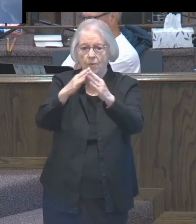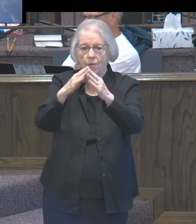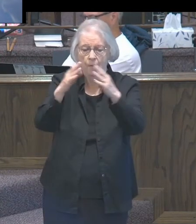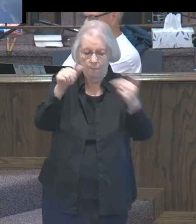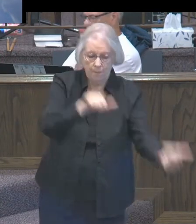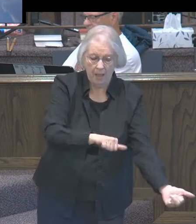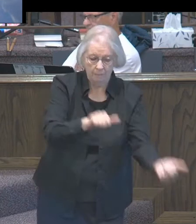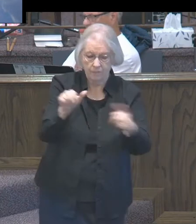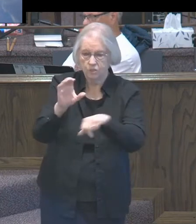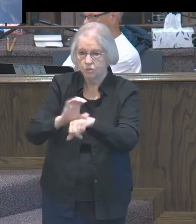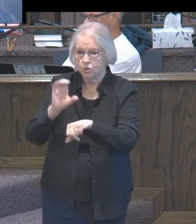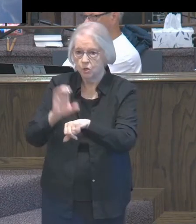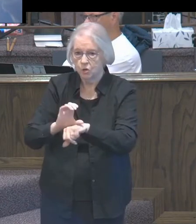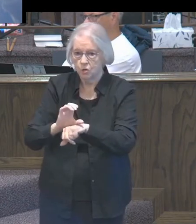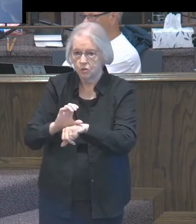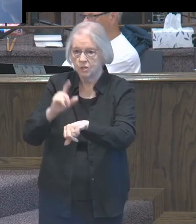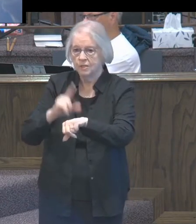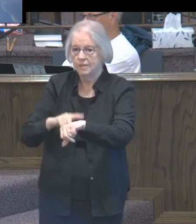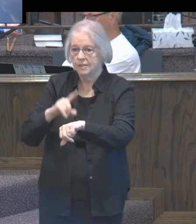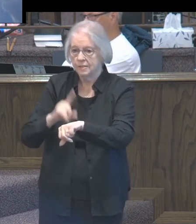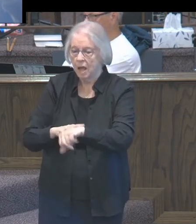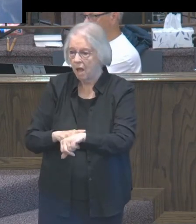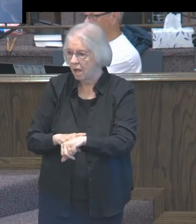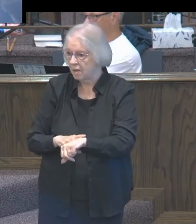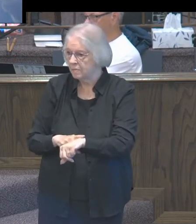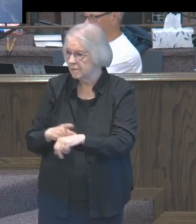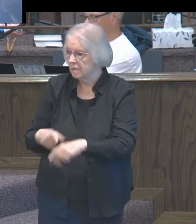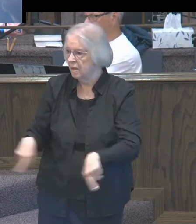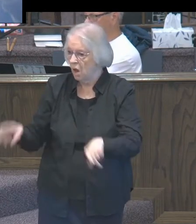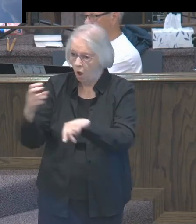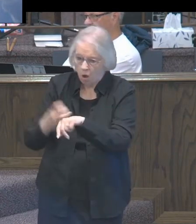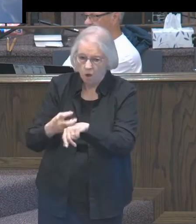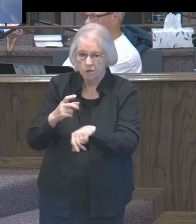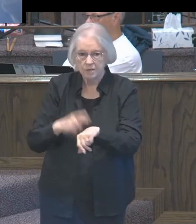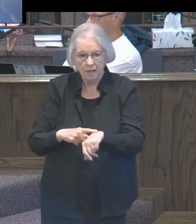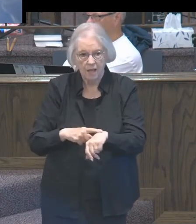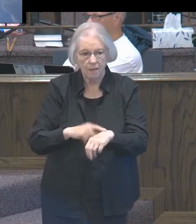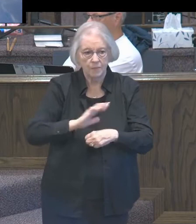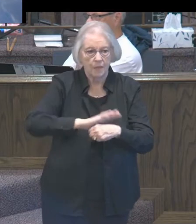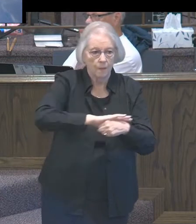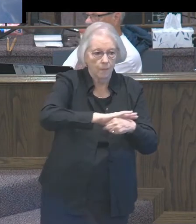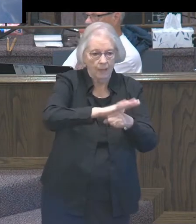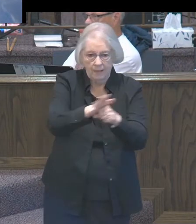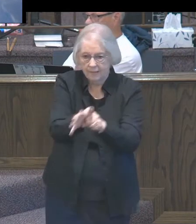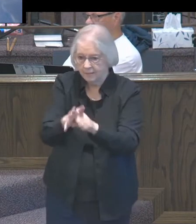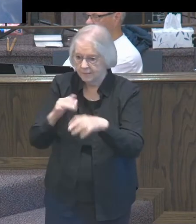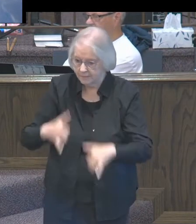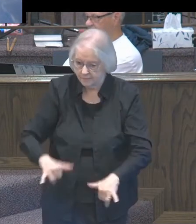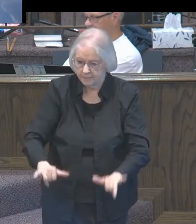continue to bless them and to continue to show your love through them as they encounter others.